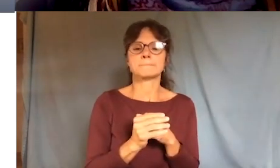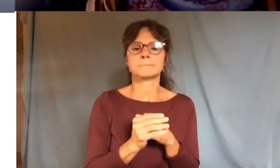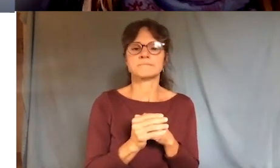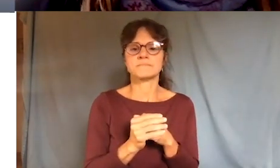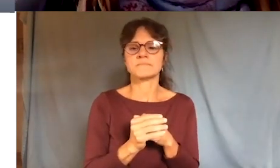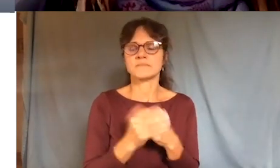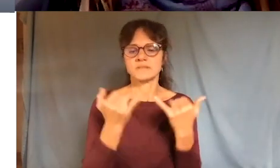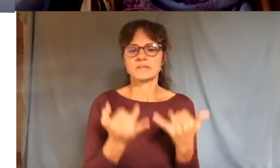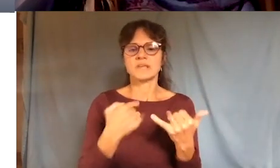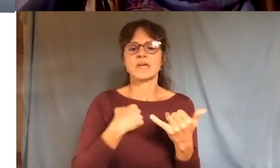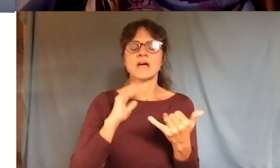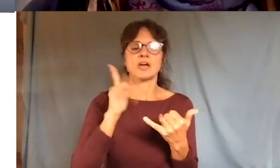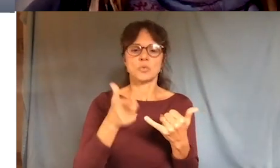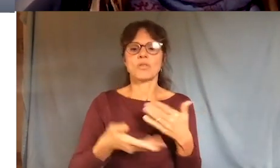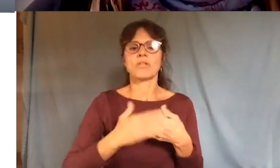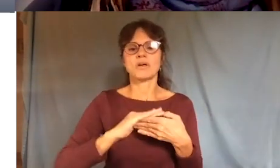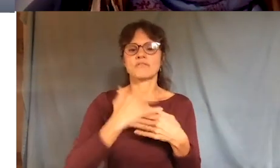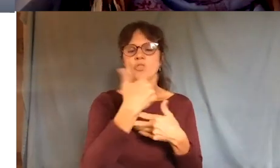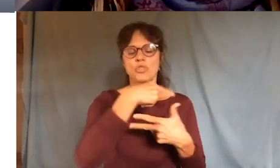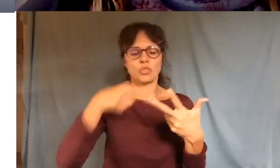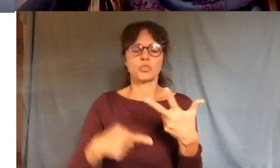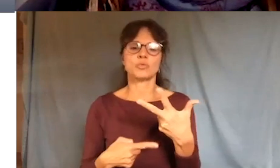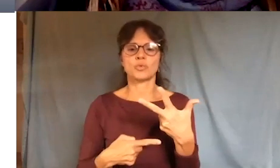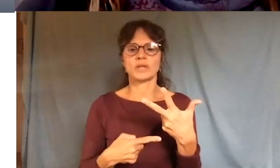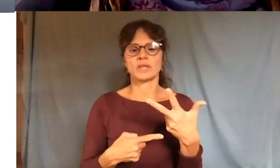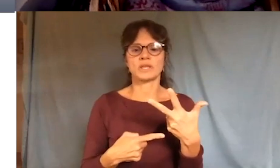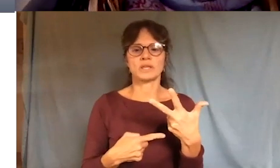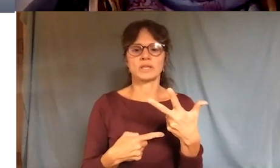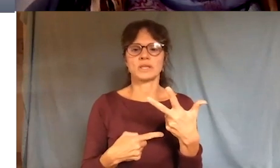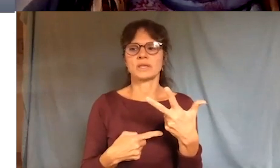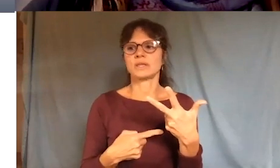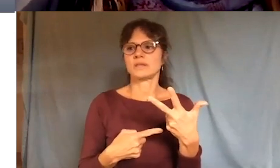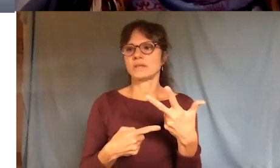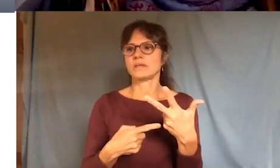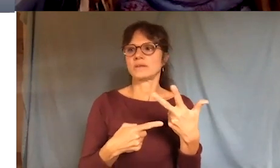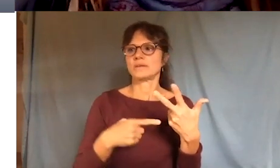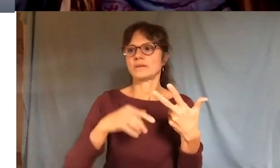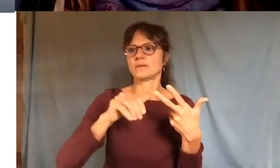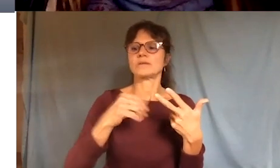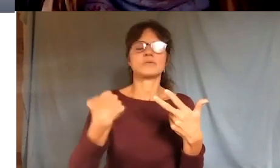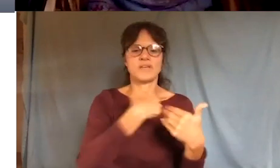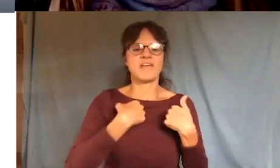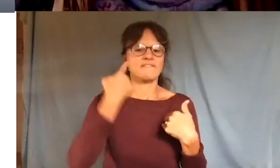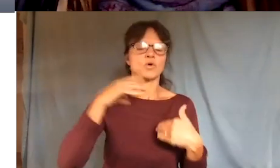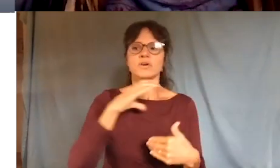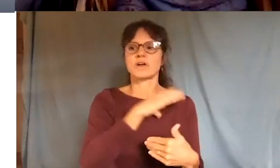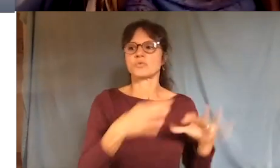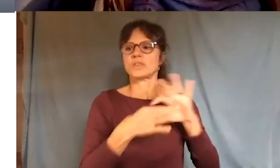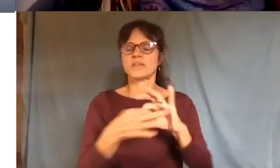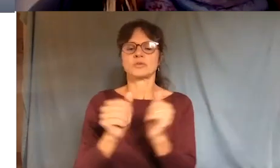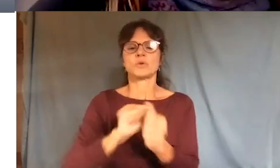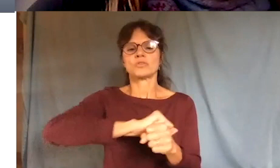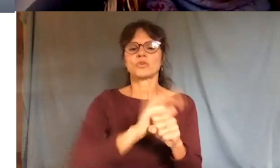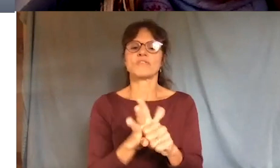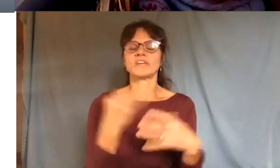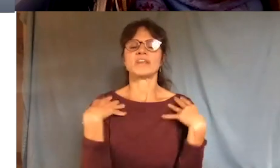For today, I'm going to go over three main asks that we have for Congress as it relates to COVID-19 and